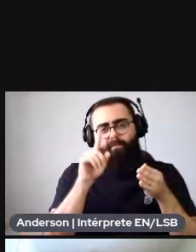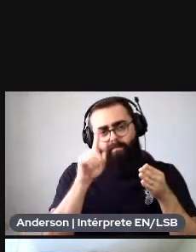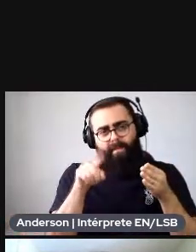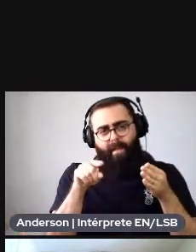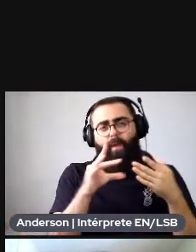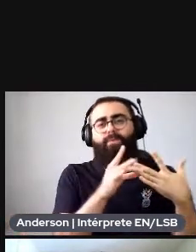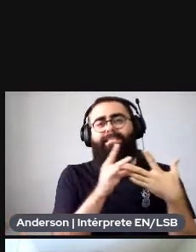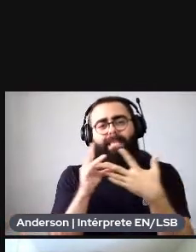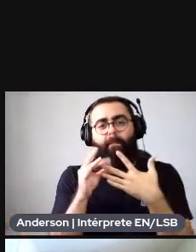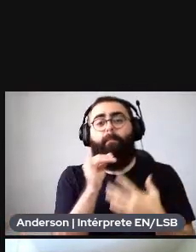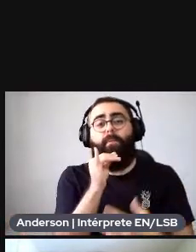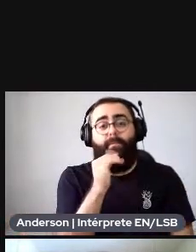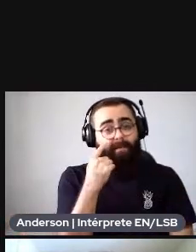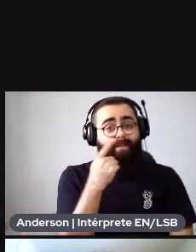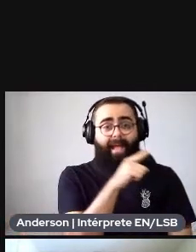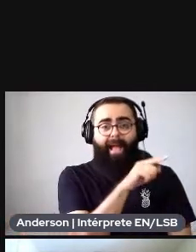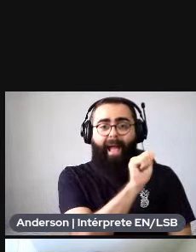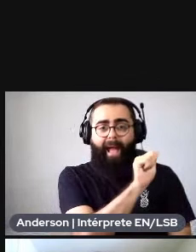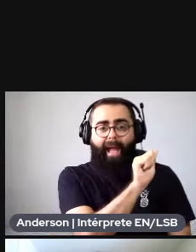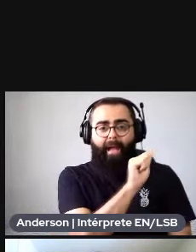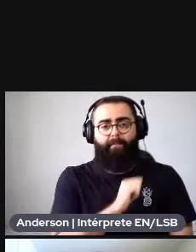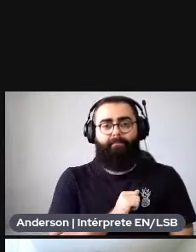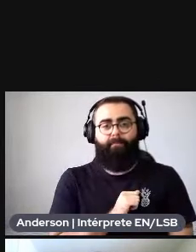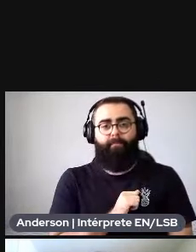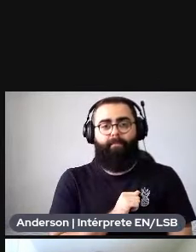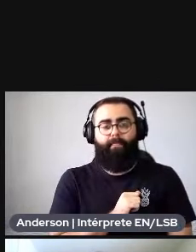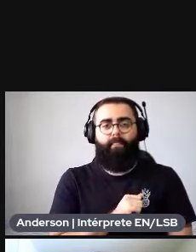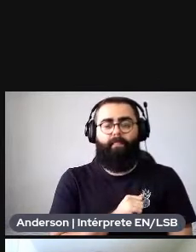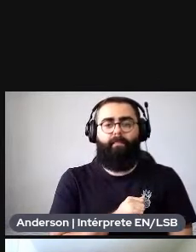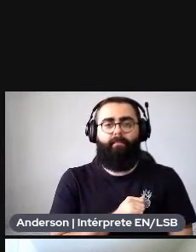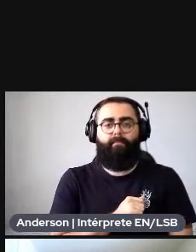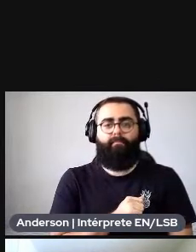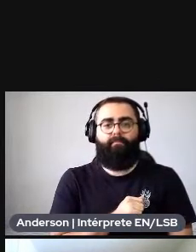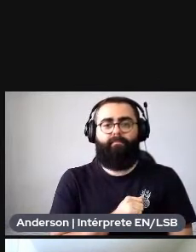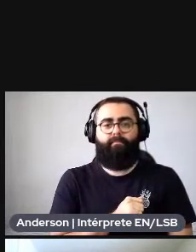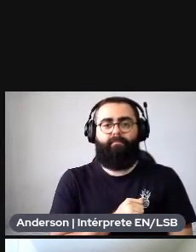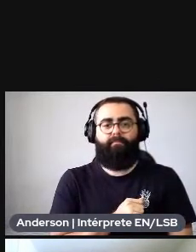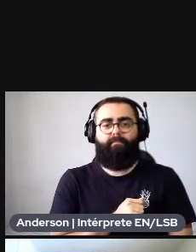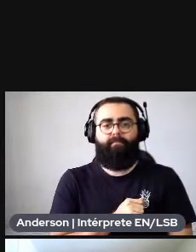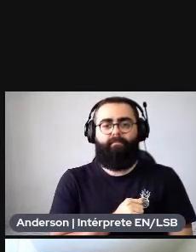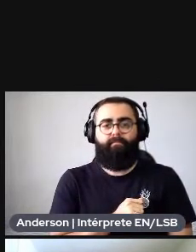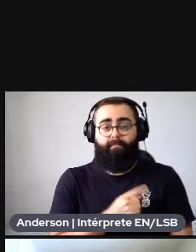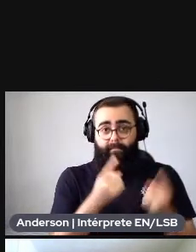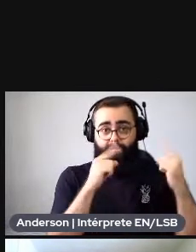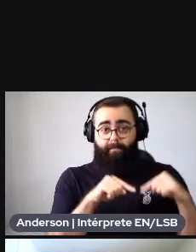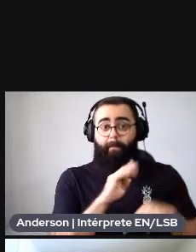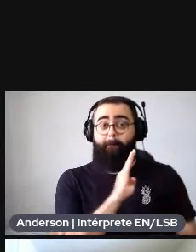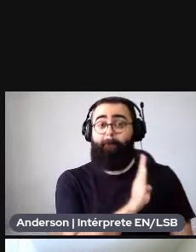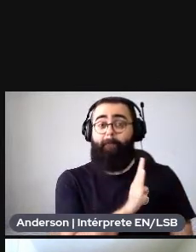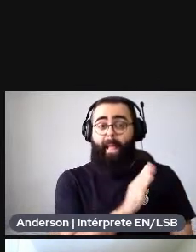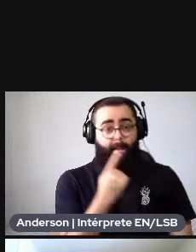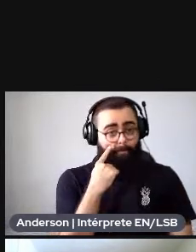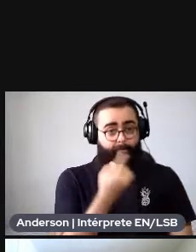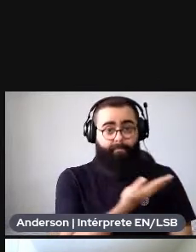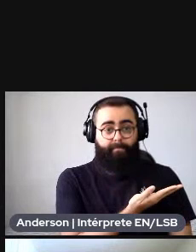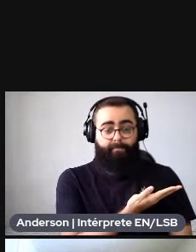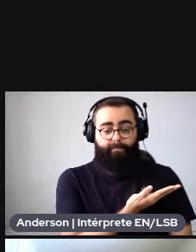For A, lo que quiero es divertirme. And for B, divertirme es lo que